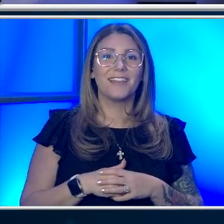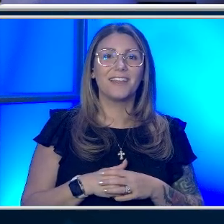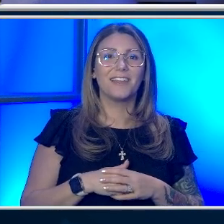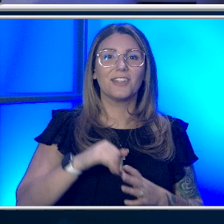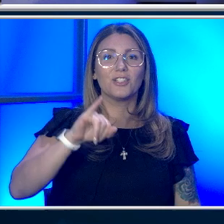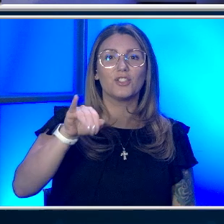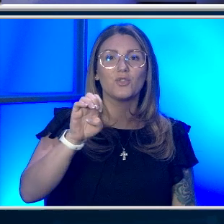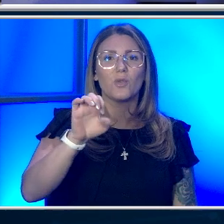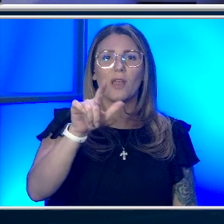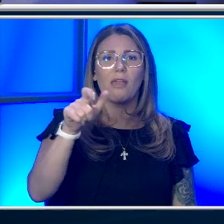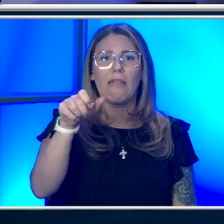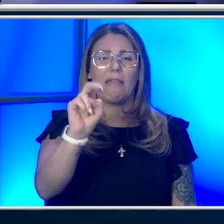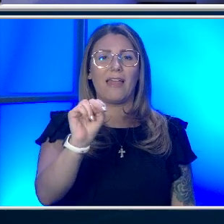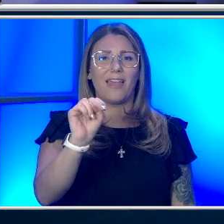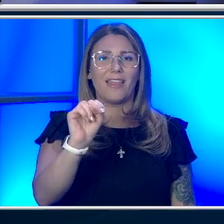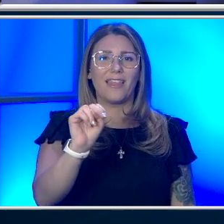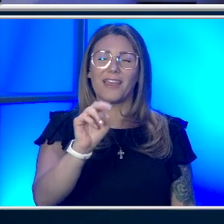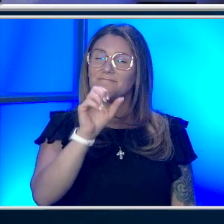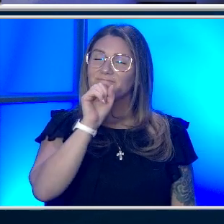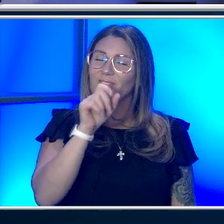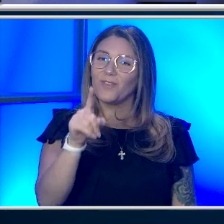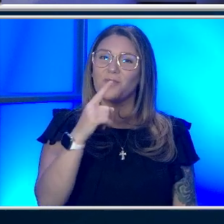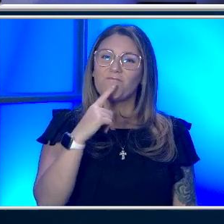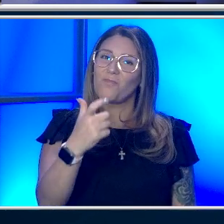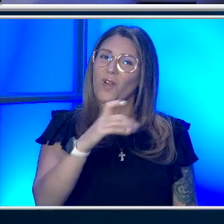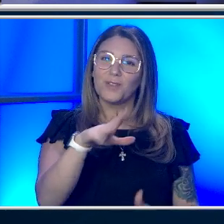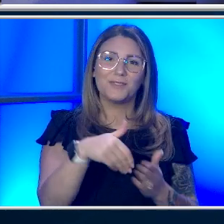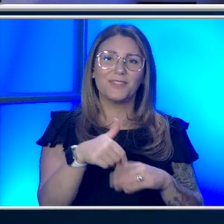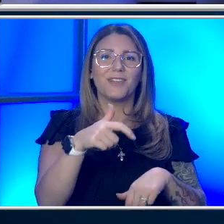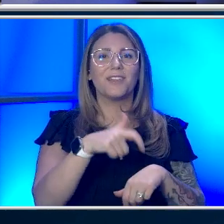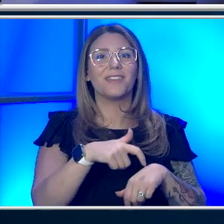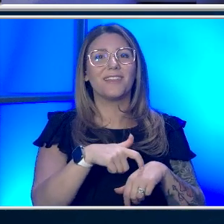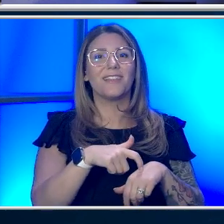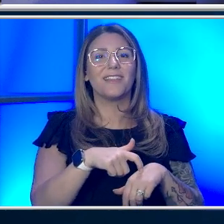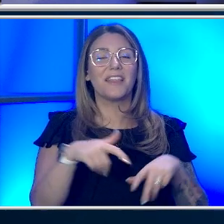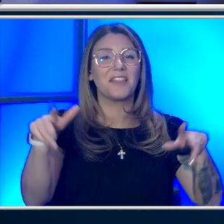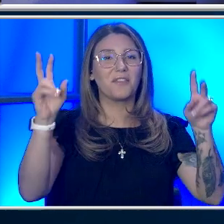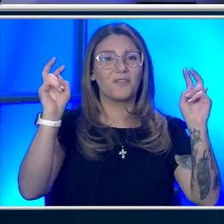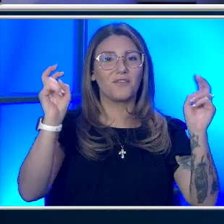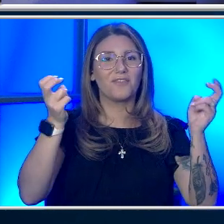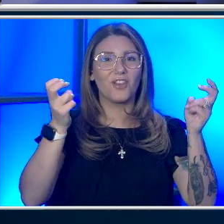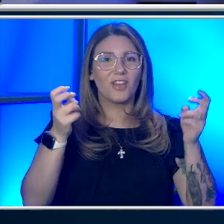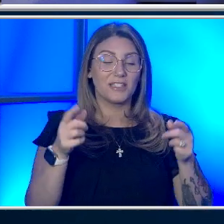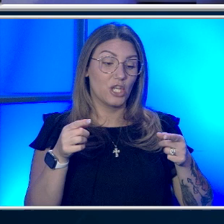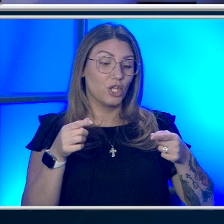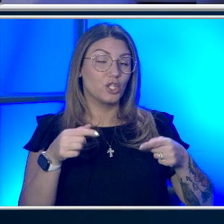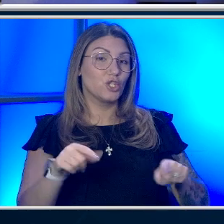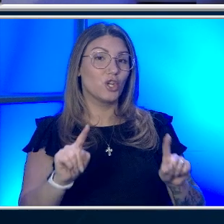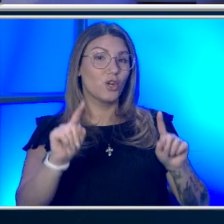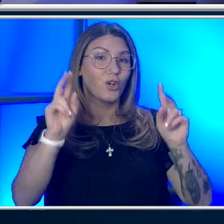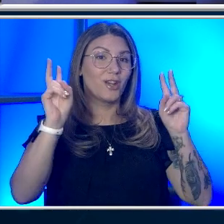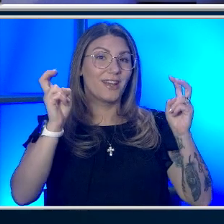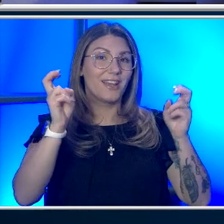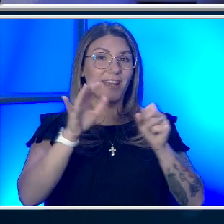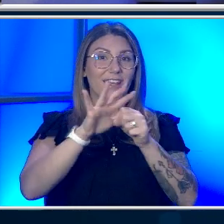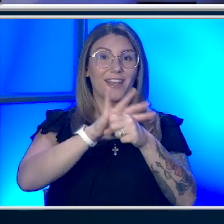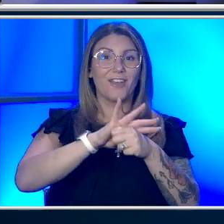Joellen, I do love you. You watch all the time. She says the phrase, and I did use it during COVID, implies that it's